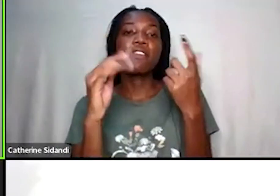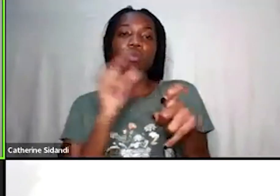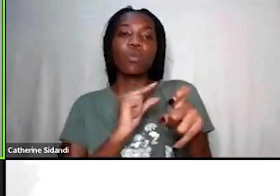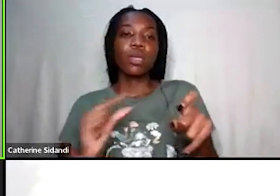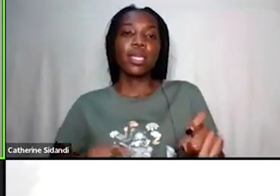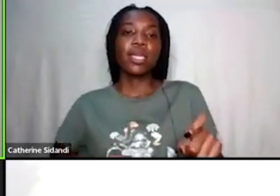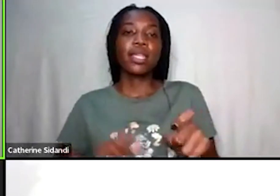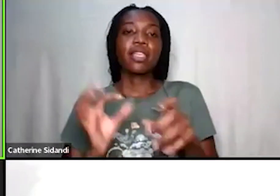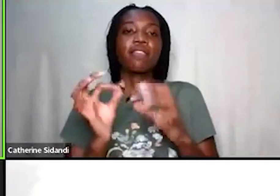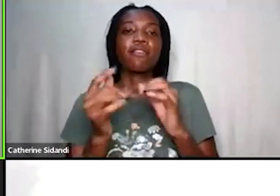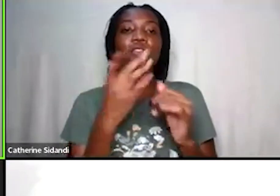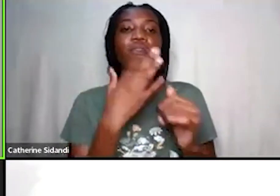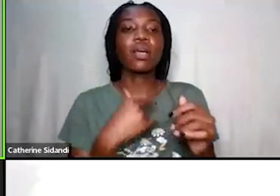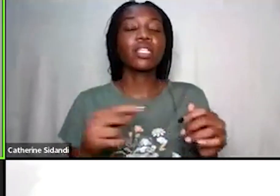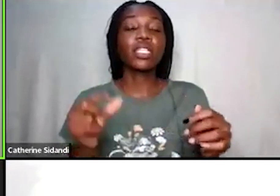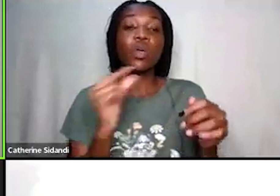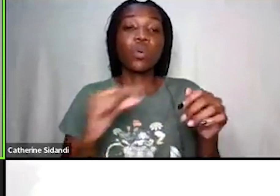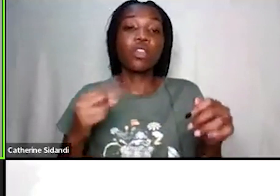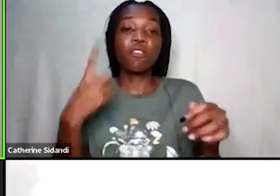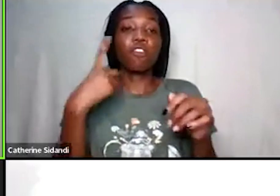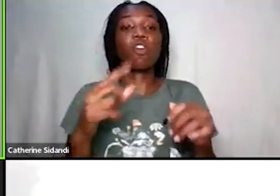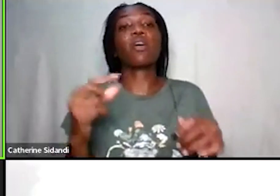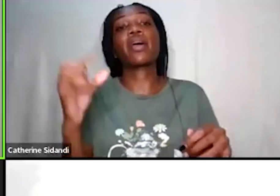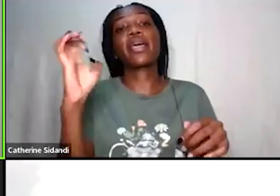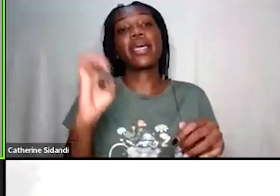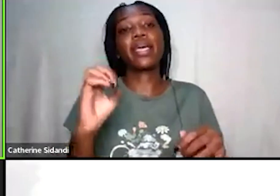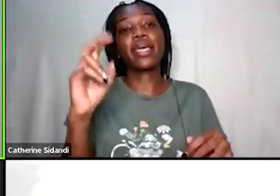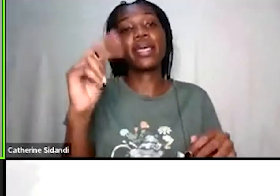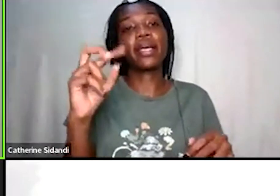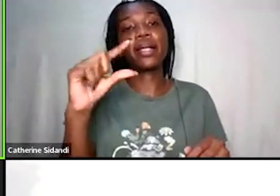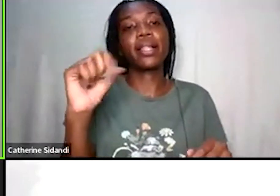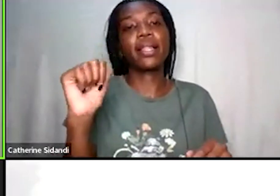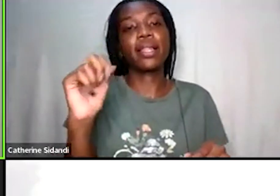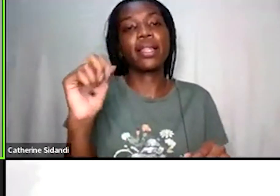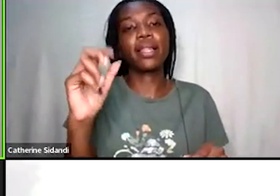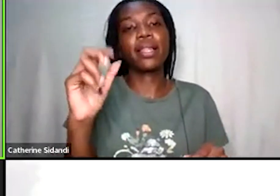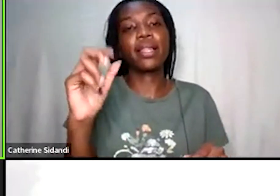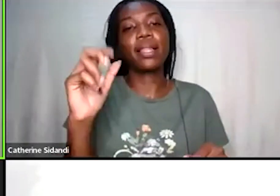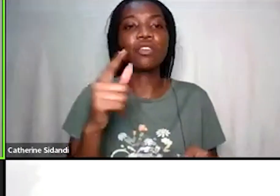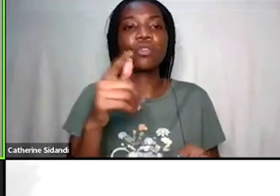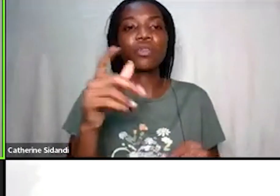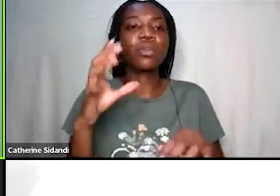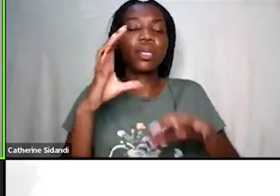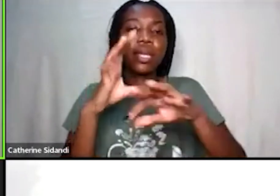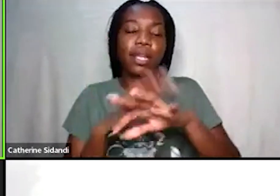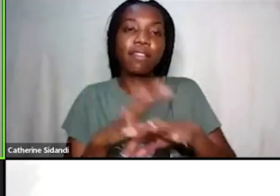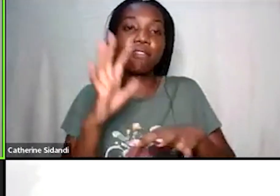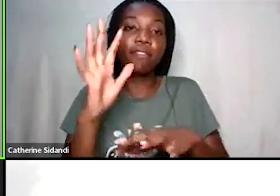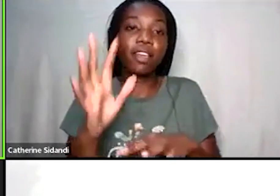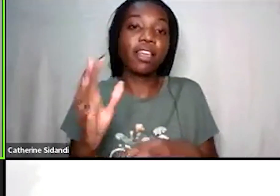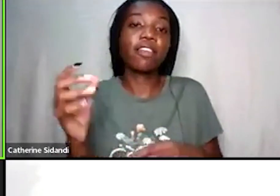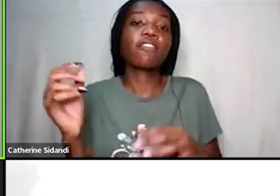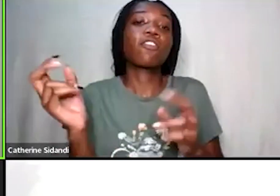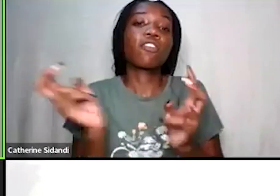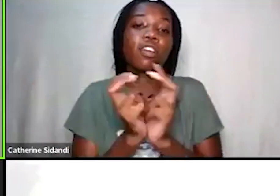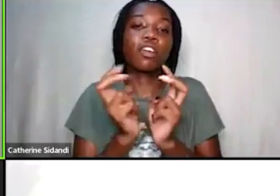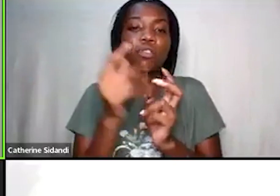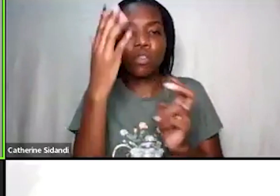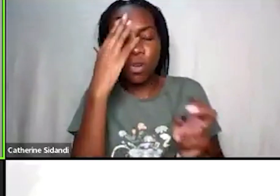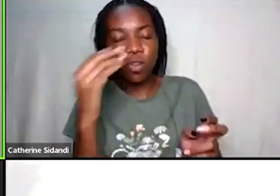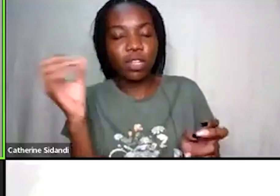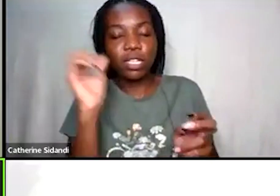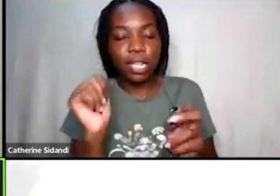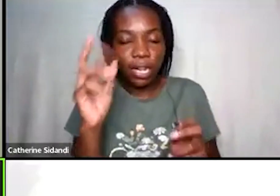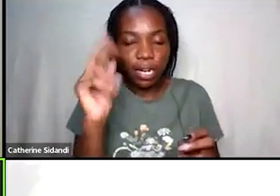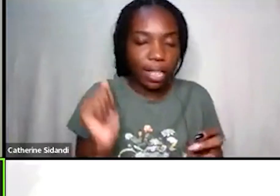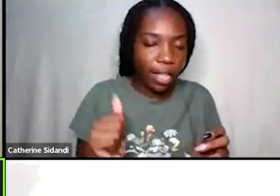the Queen of England, you only need 5 contacts to get there. So you know, yes. Grace knows Sarah, Sarah knows Jane,